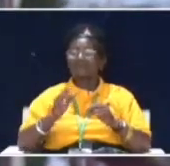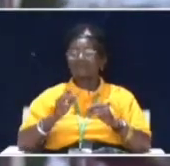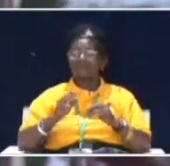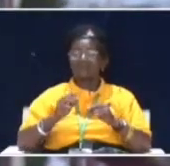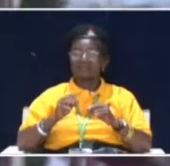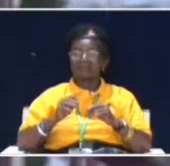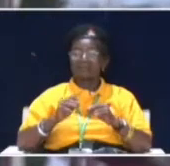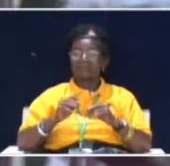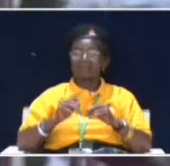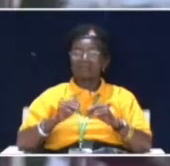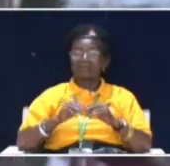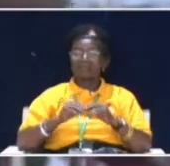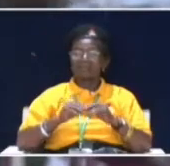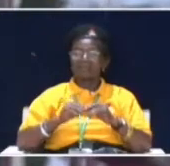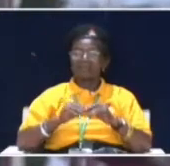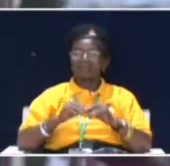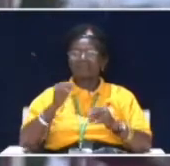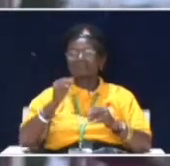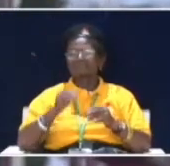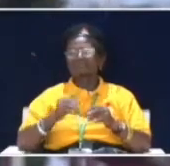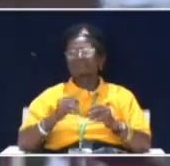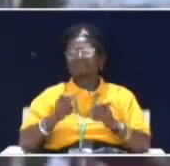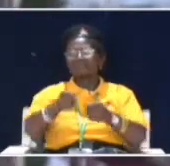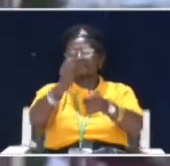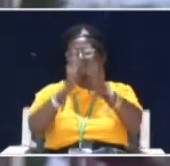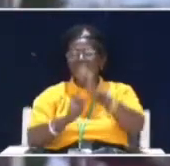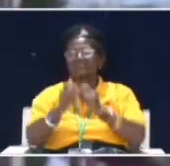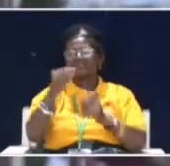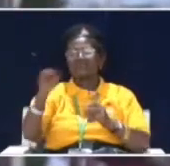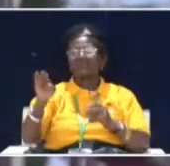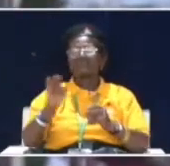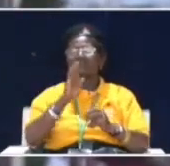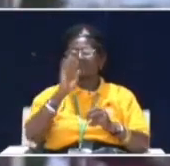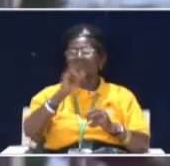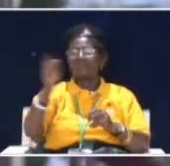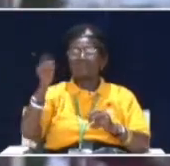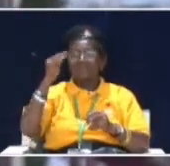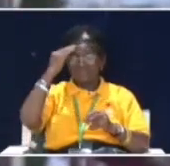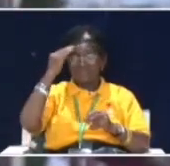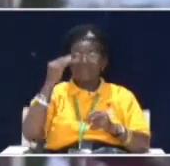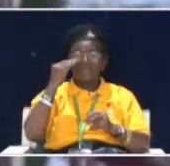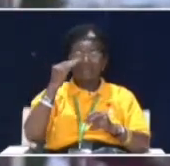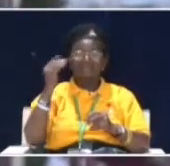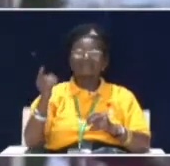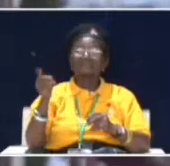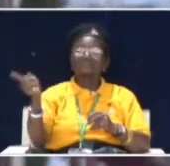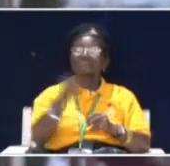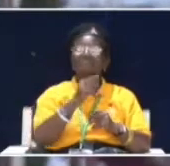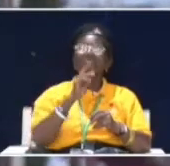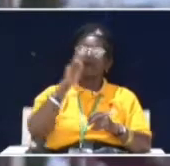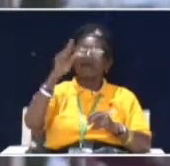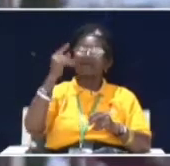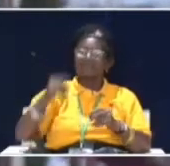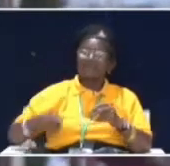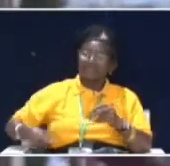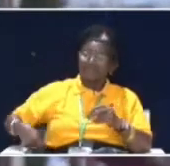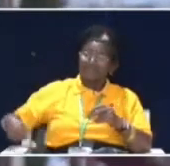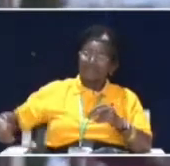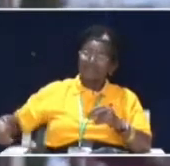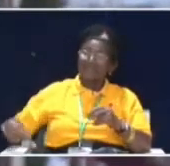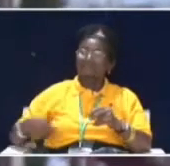lásán ló jẹ́. If instead of being the head, you are the tail. Tó bá jẹ́ pé dípò kó o jẹ́ orí ìrù ni ọ́.